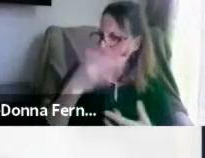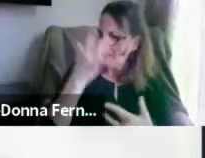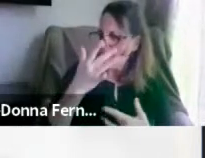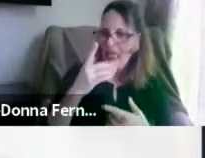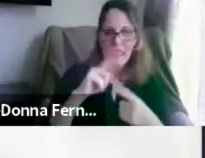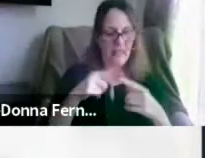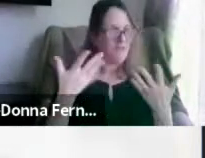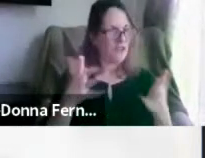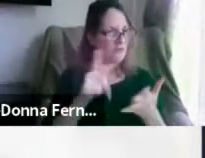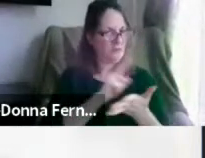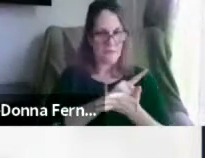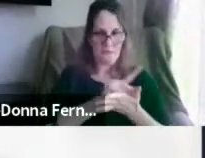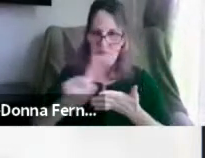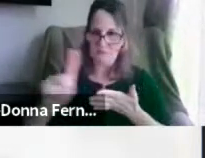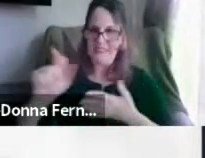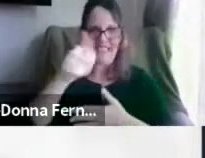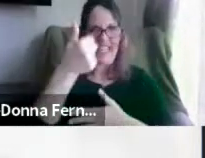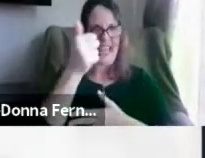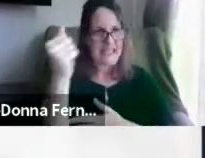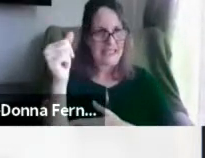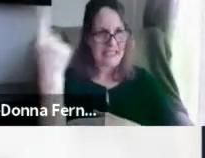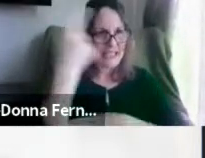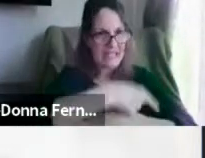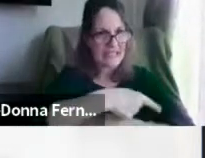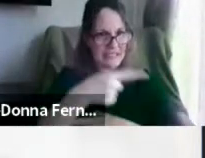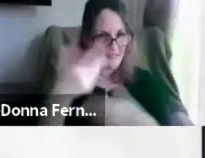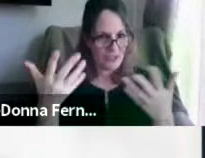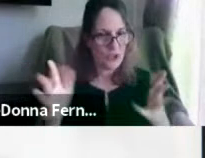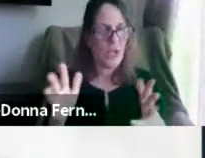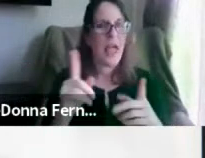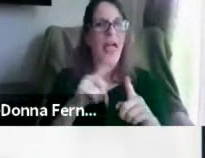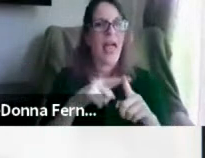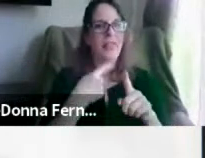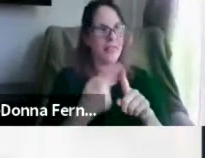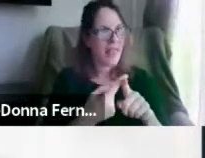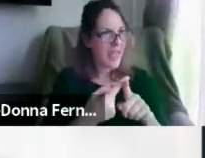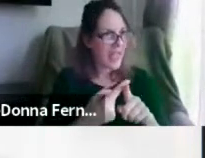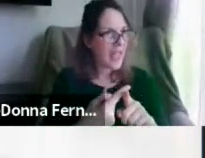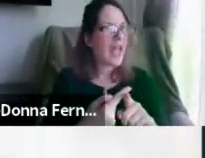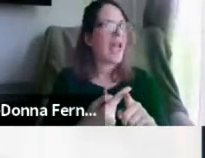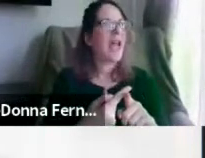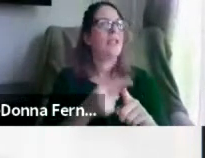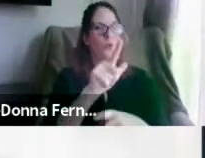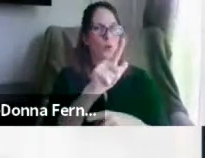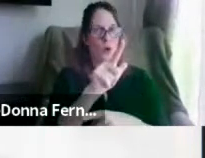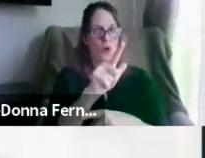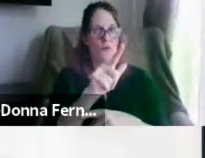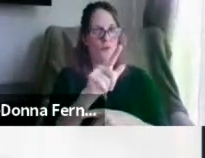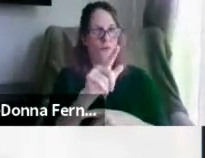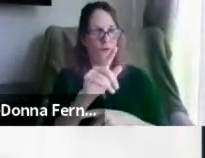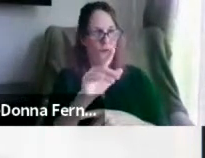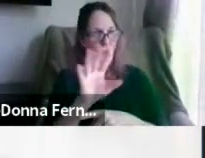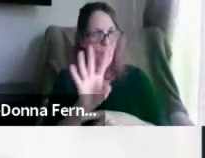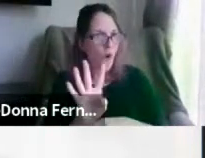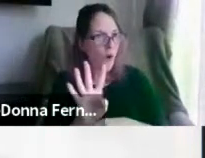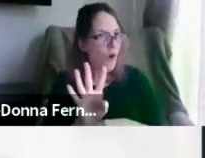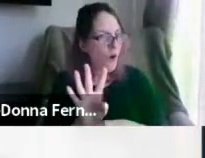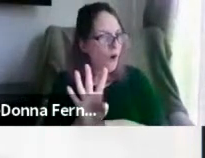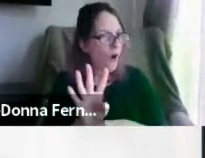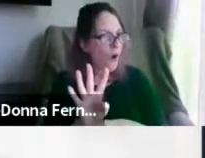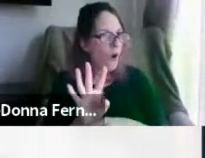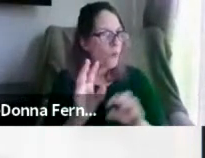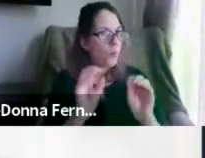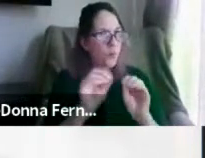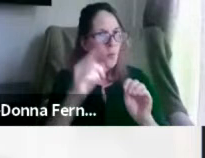days have passed. And at least 24 hours have passed since their last fever. Now, the trick